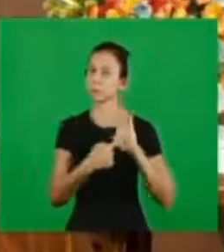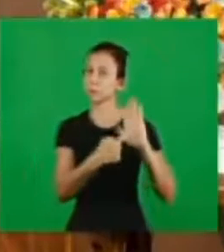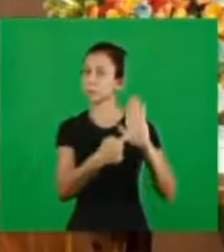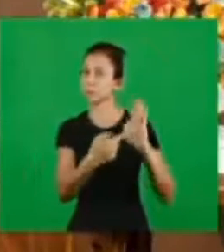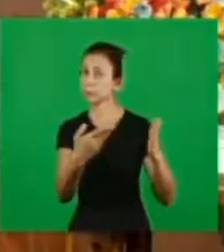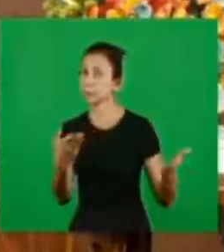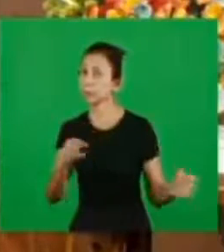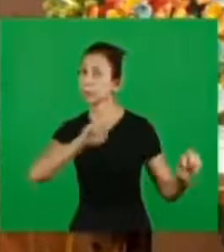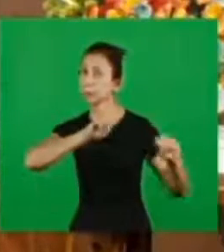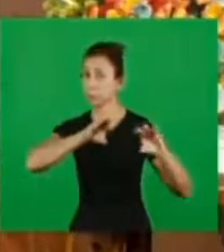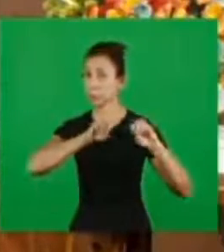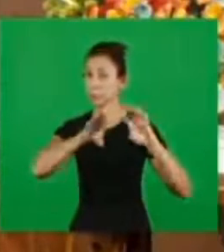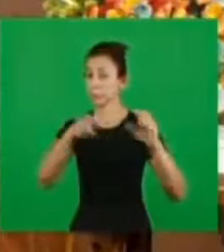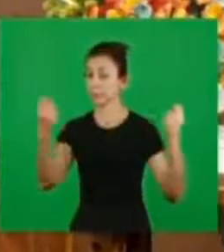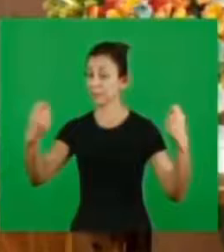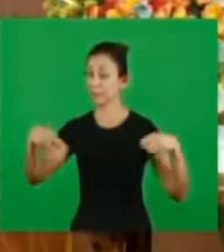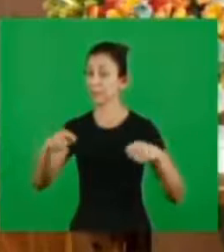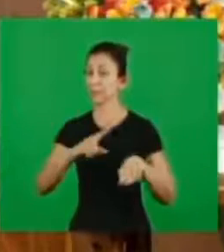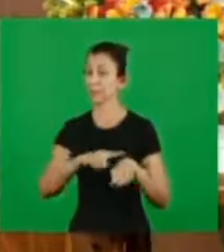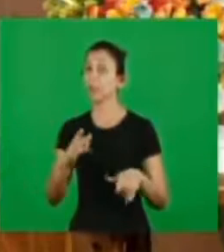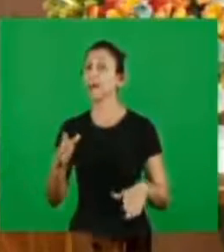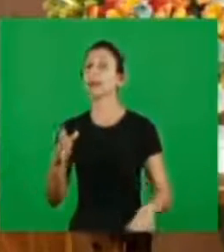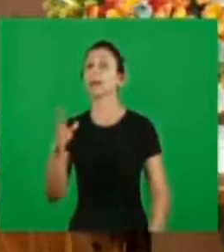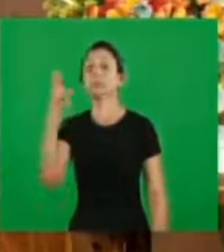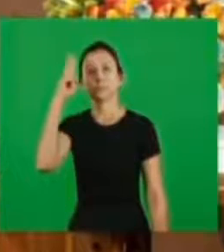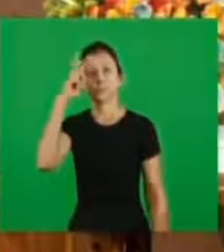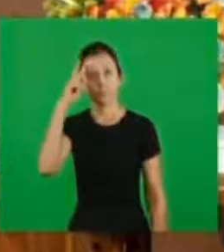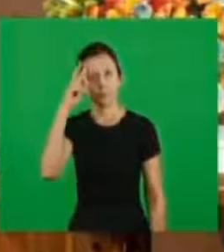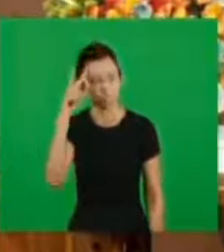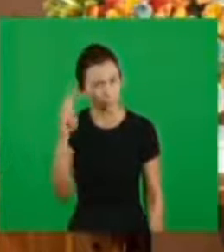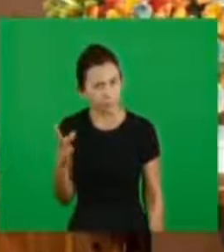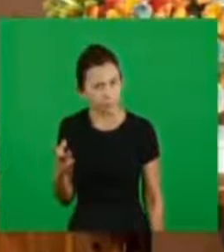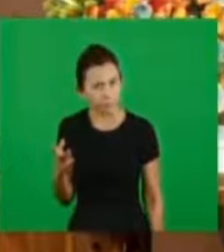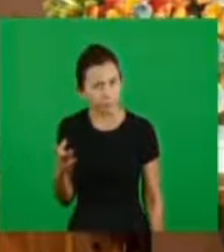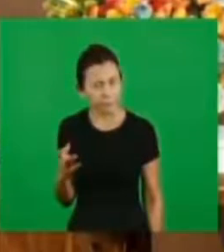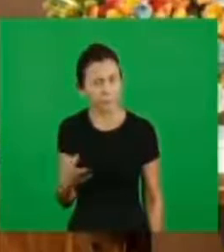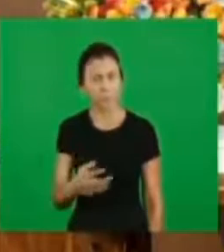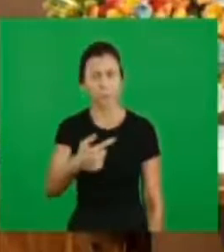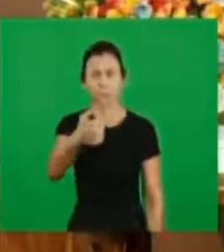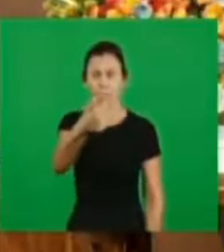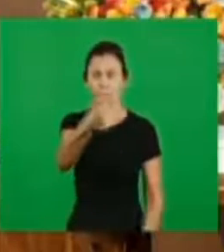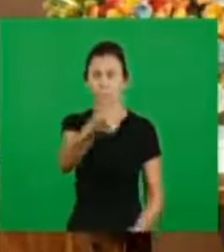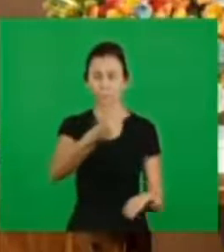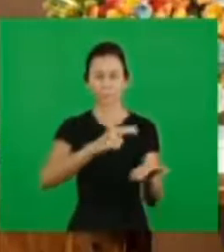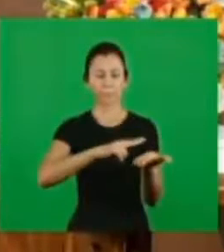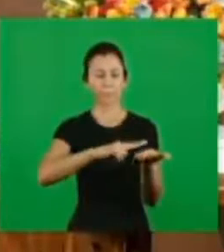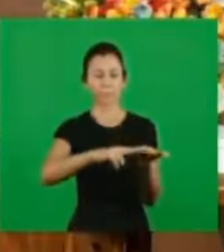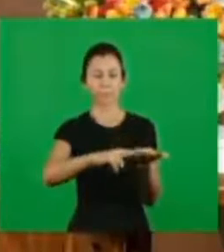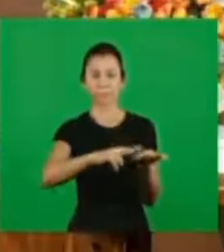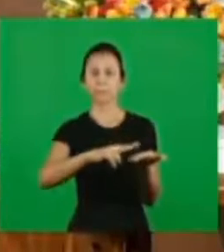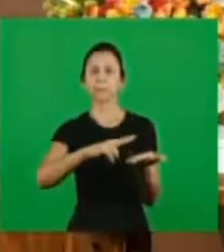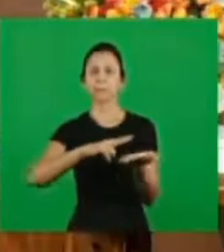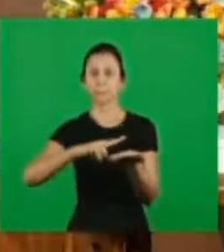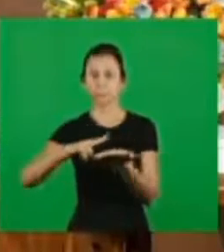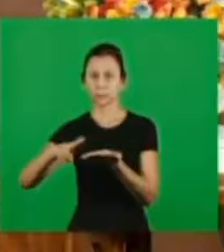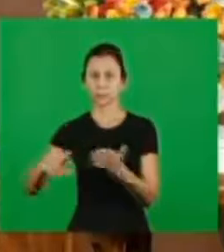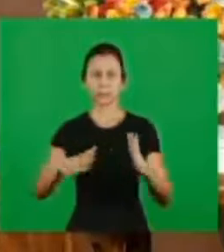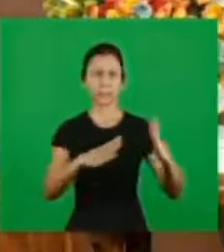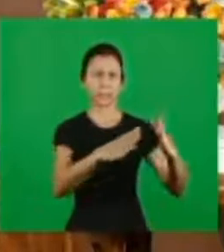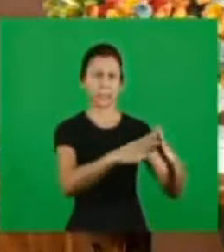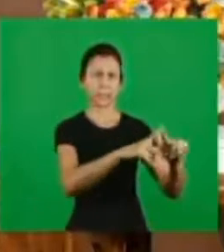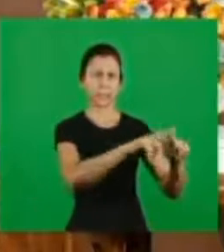bread what needs to be, what is necessary for this time, reminding that these seven letters that